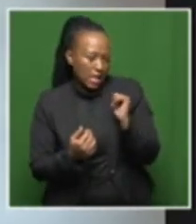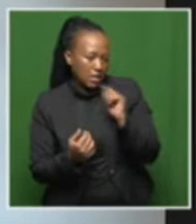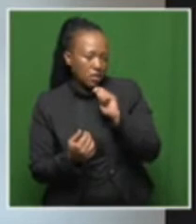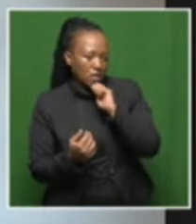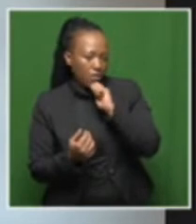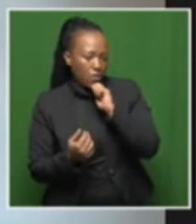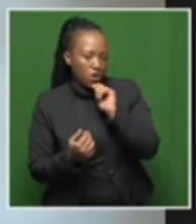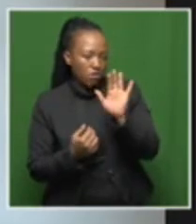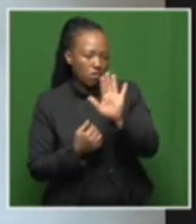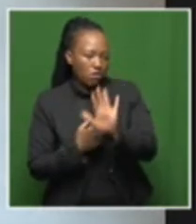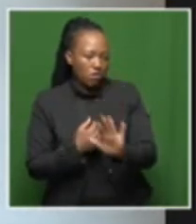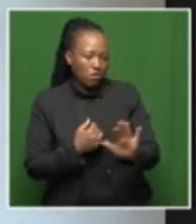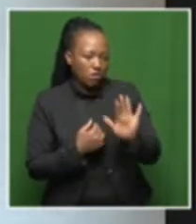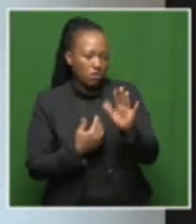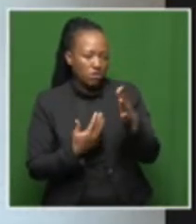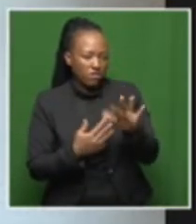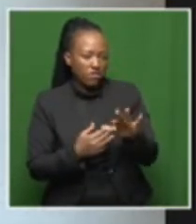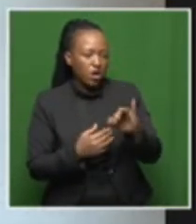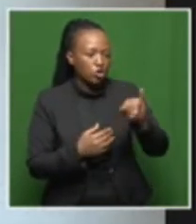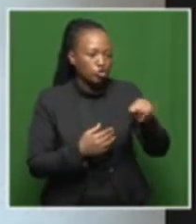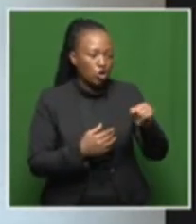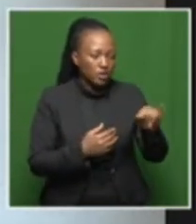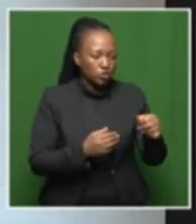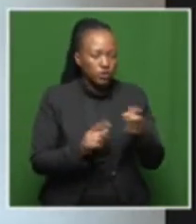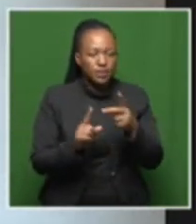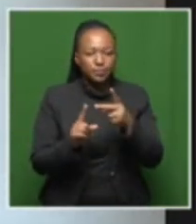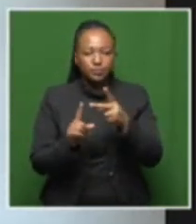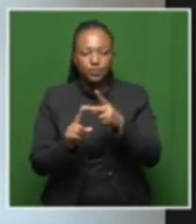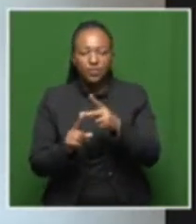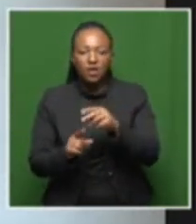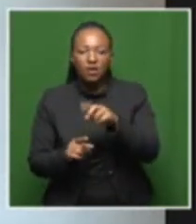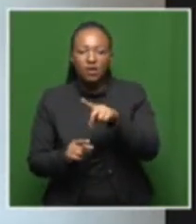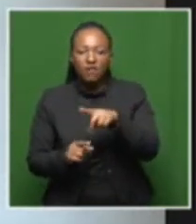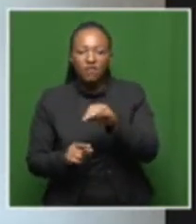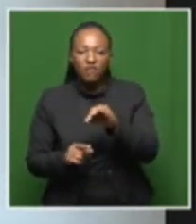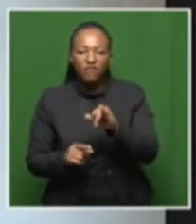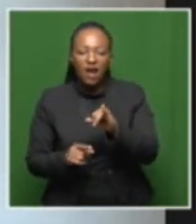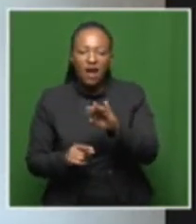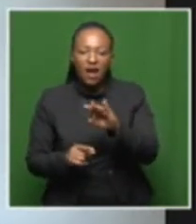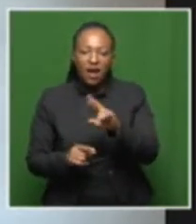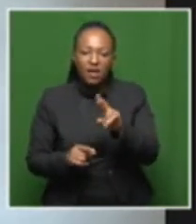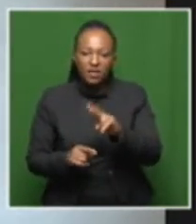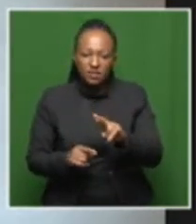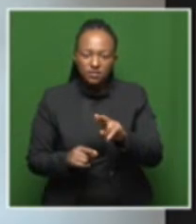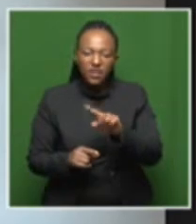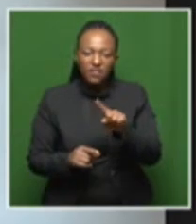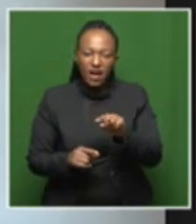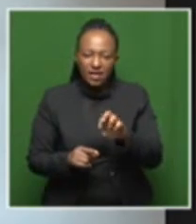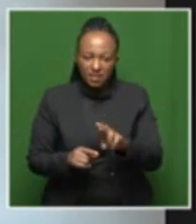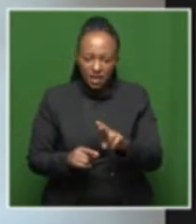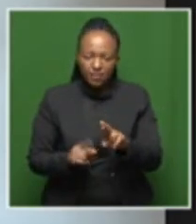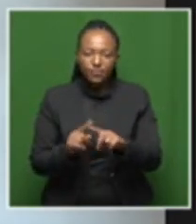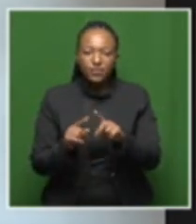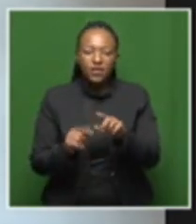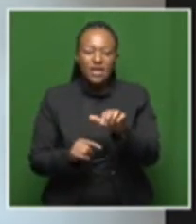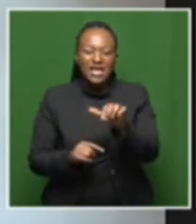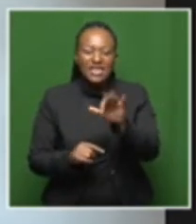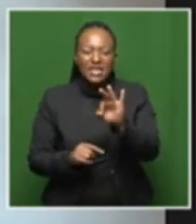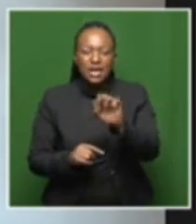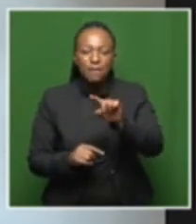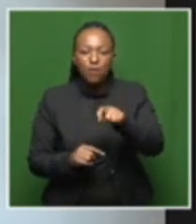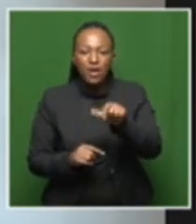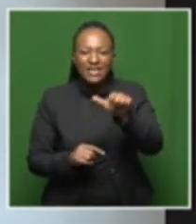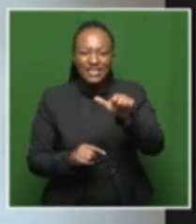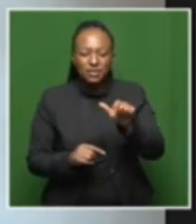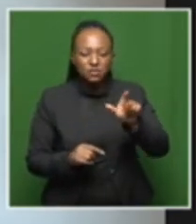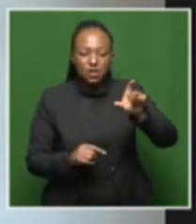had all told, both Johnson & Johnson and Pfizer vaccine in the country, 3.6 million